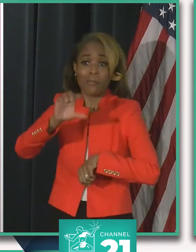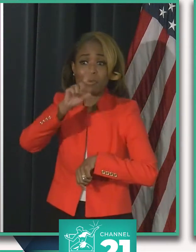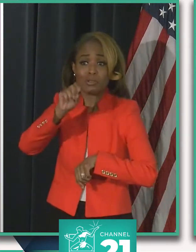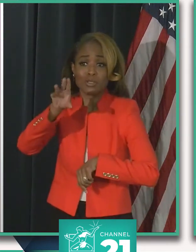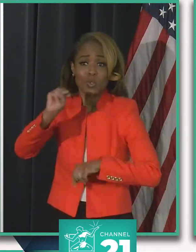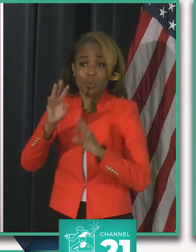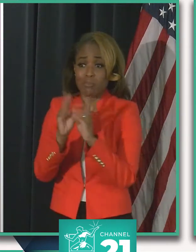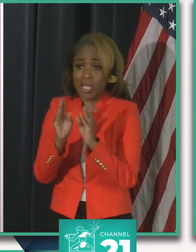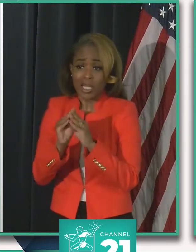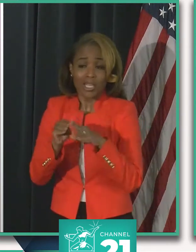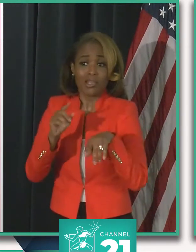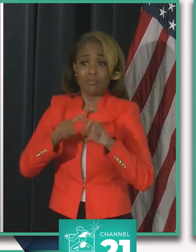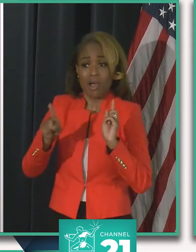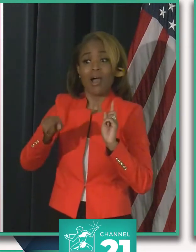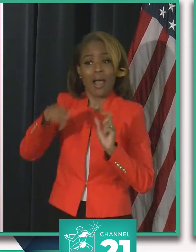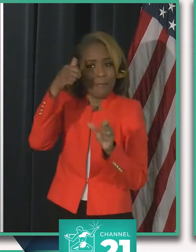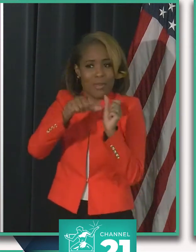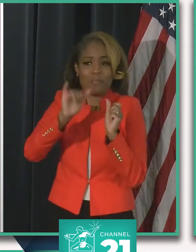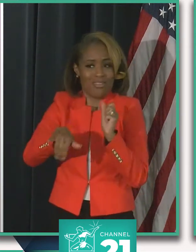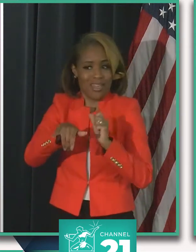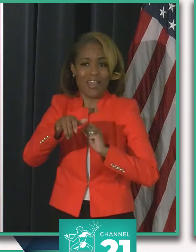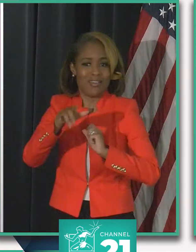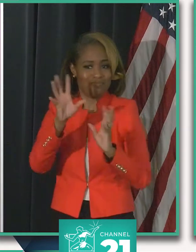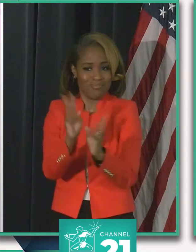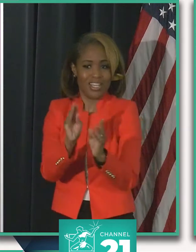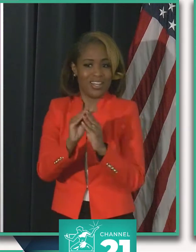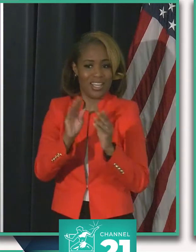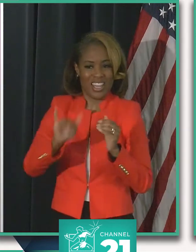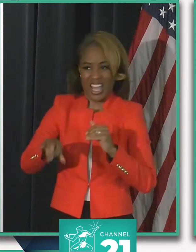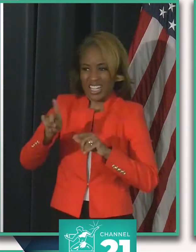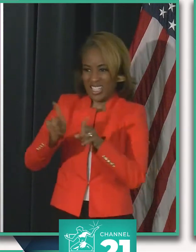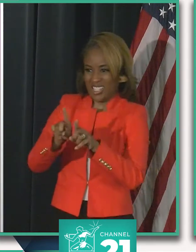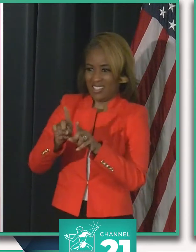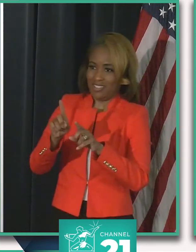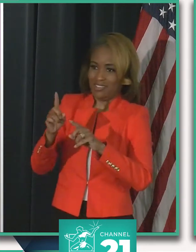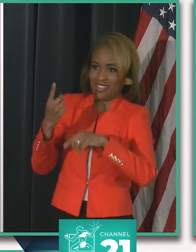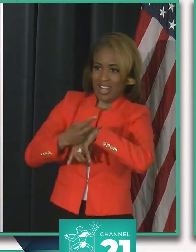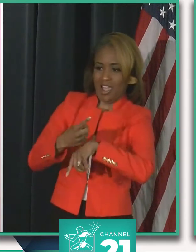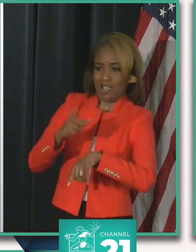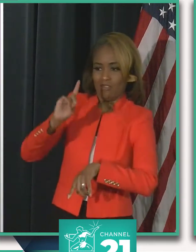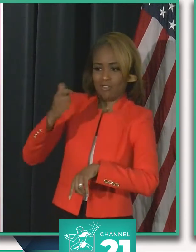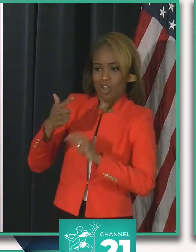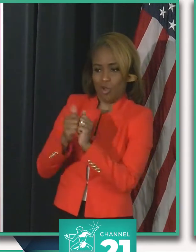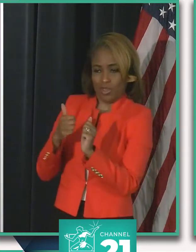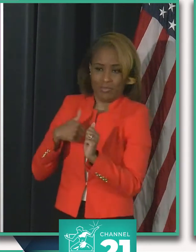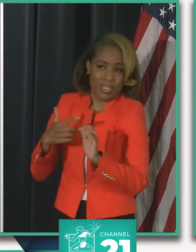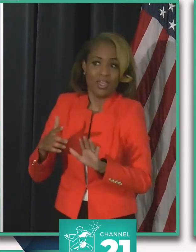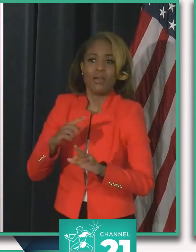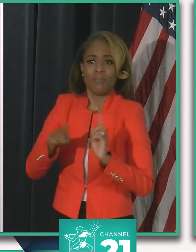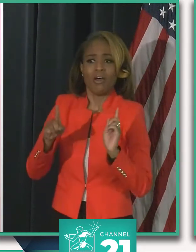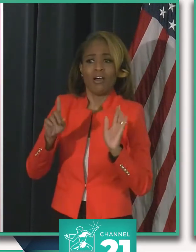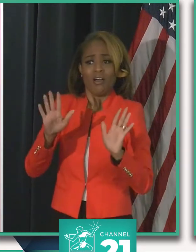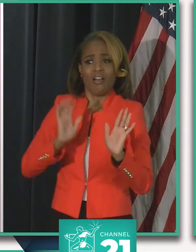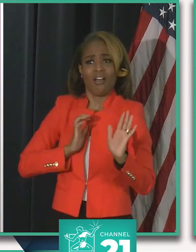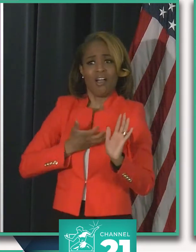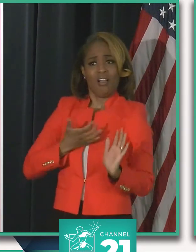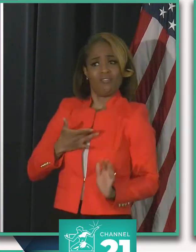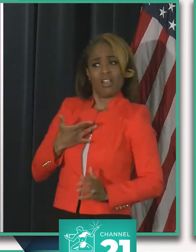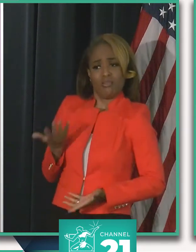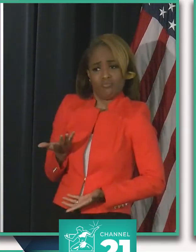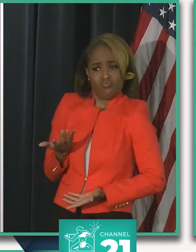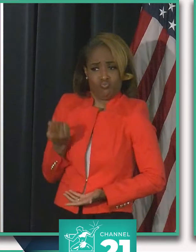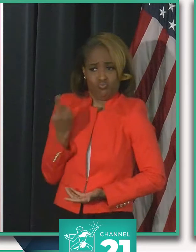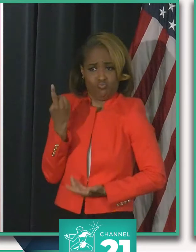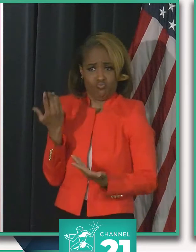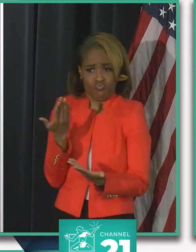that. Okay. Again, I do remember that moment. That was, I think I even had my dog with me at the time. But again, you know, our feeling is that we are